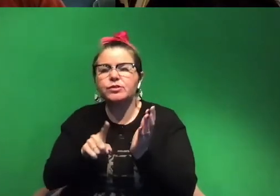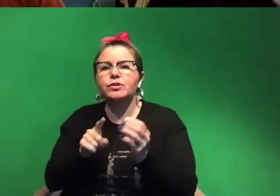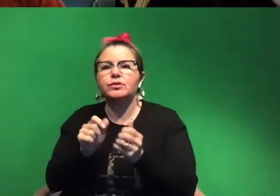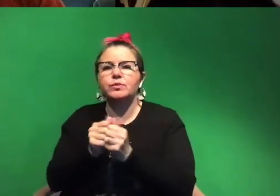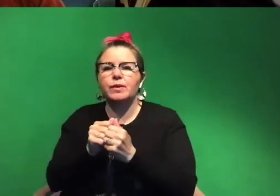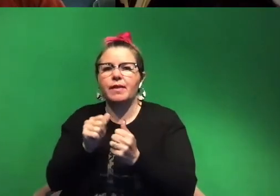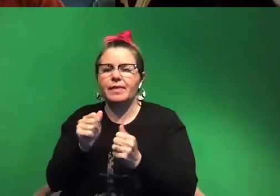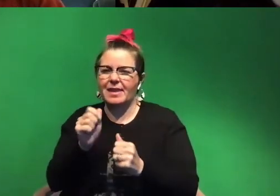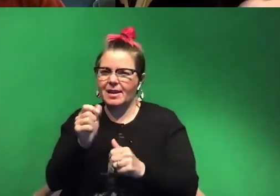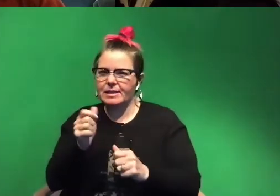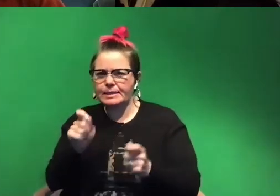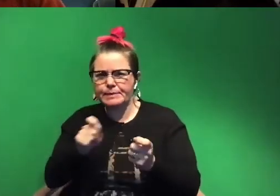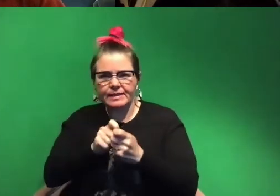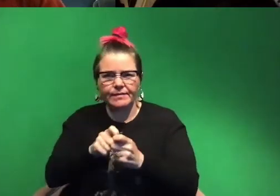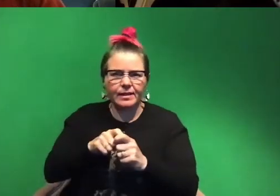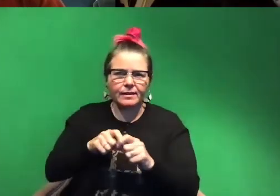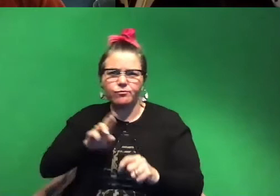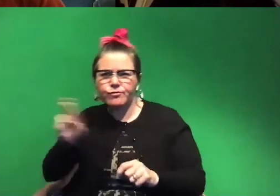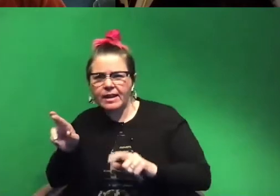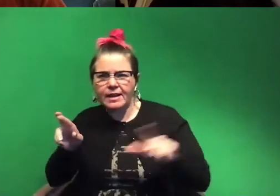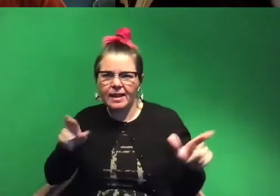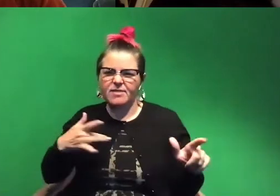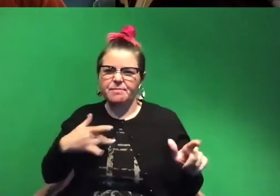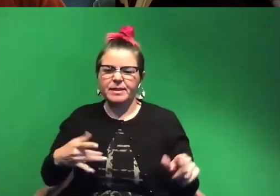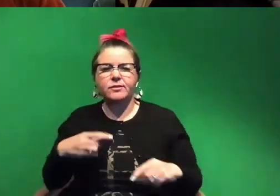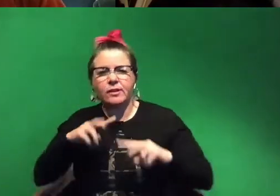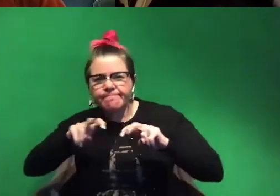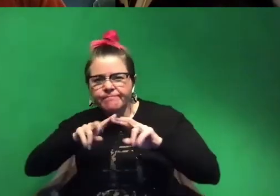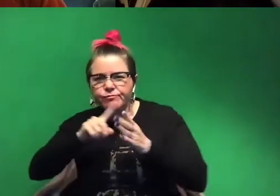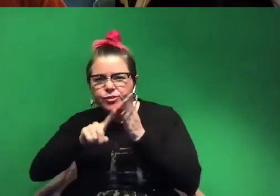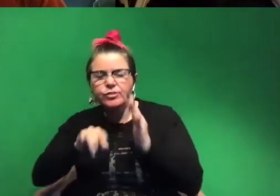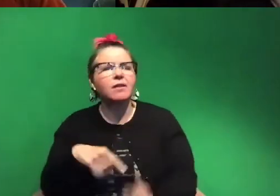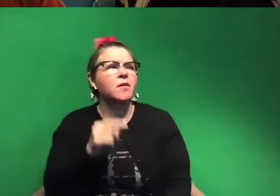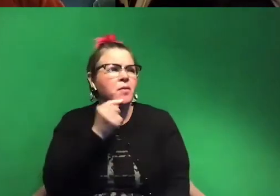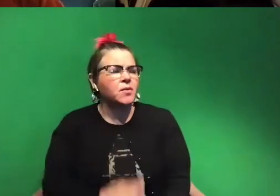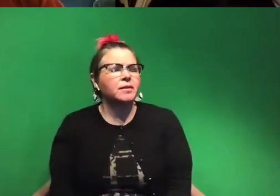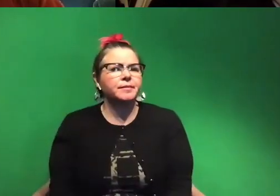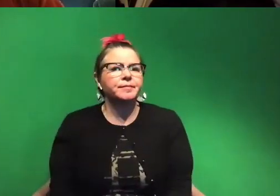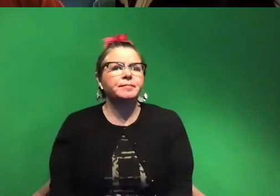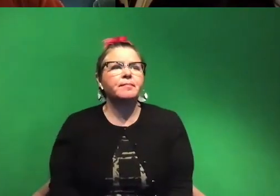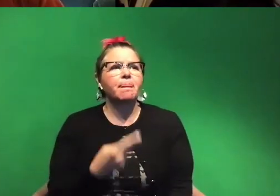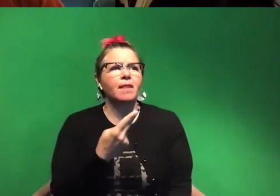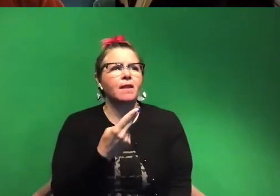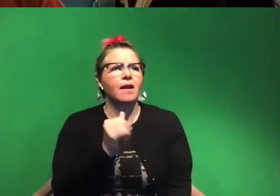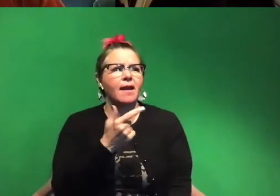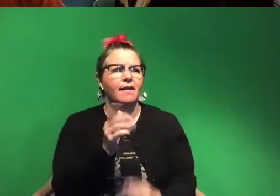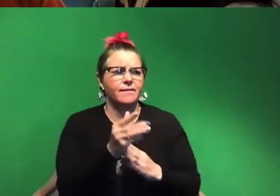only ever coil in the one direction, which is pretty cool. That is really cool. Is that hagfish slime